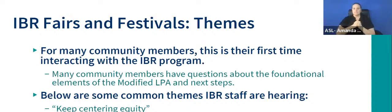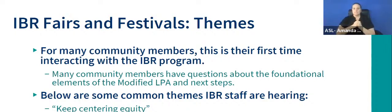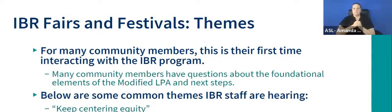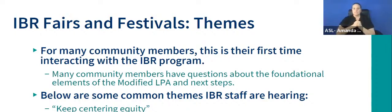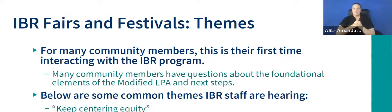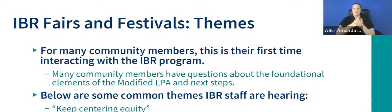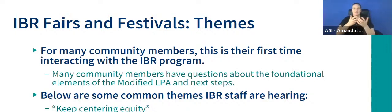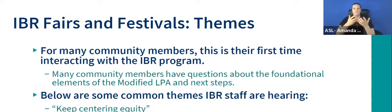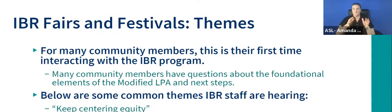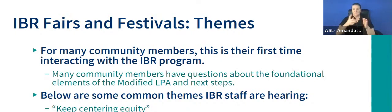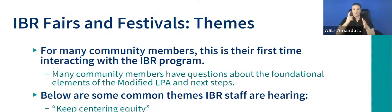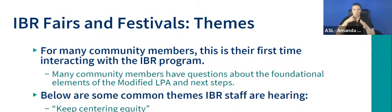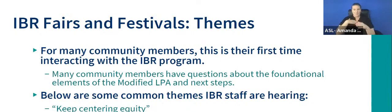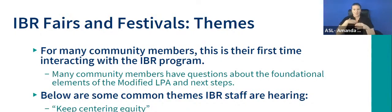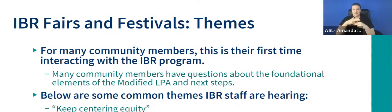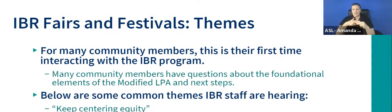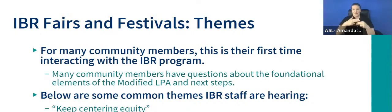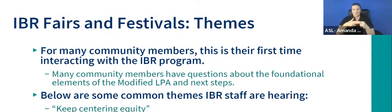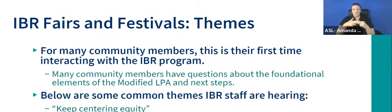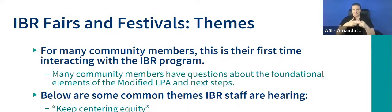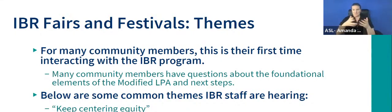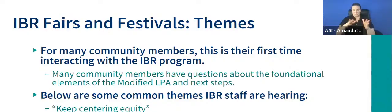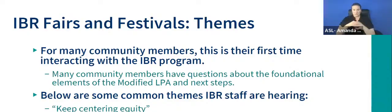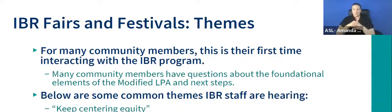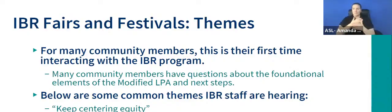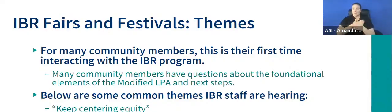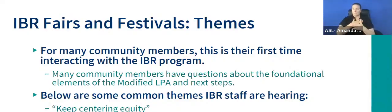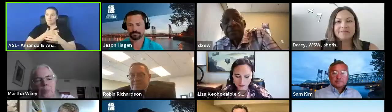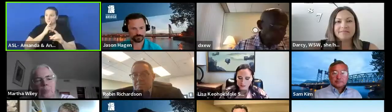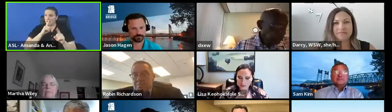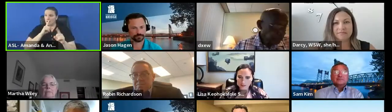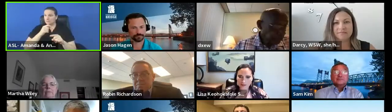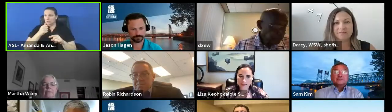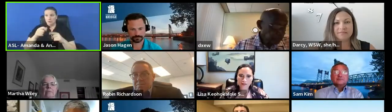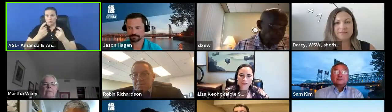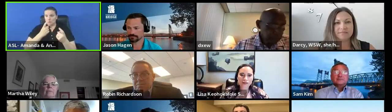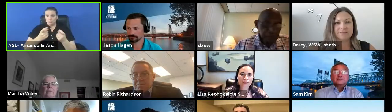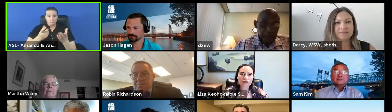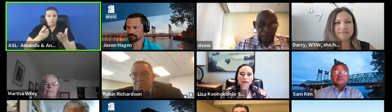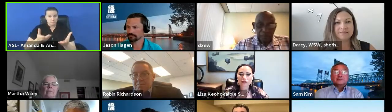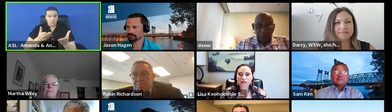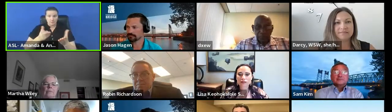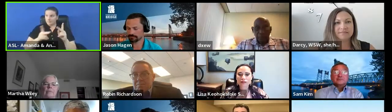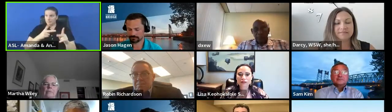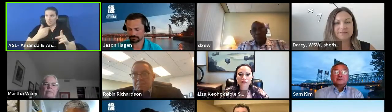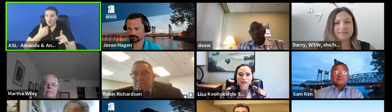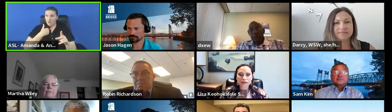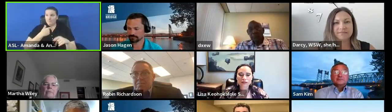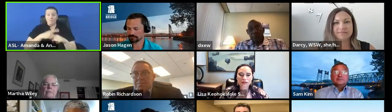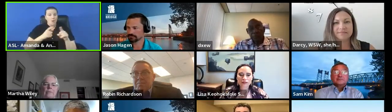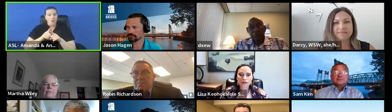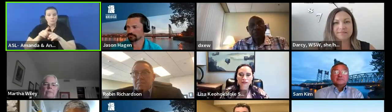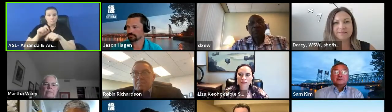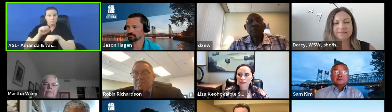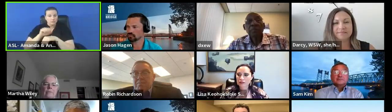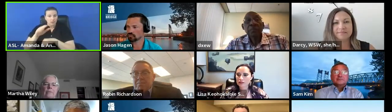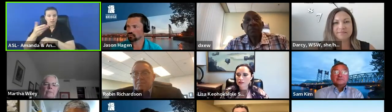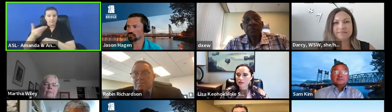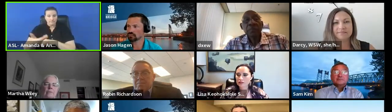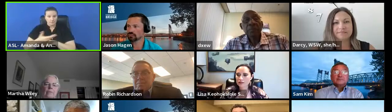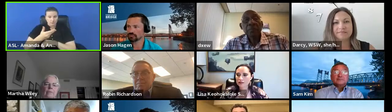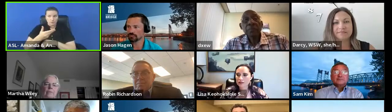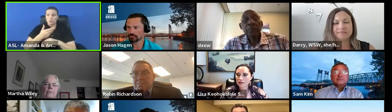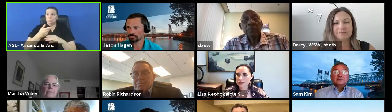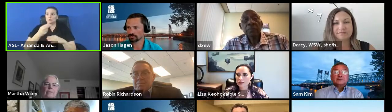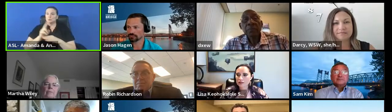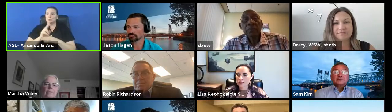is it for my slides. And so I'm happy to answer any questions that people have, but also send an invitation to you